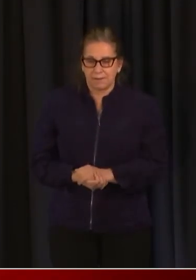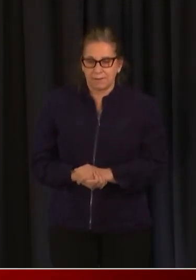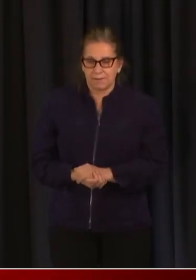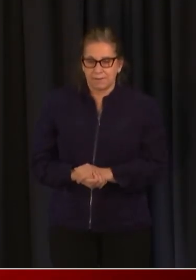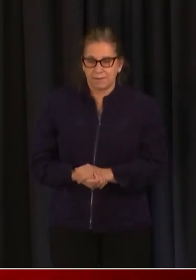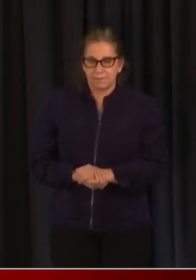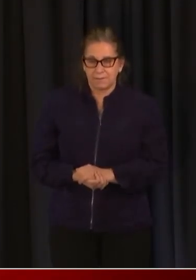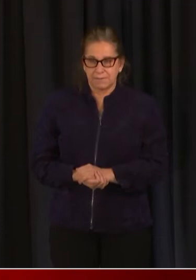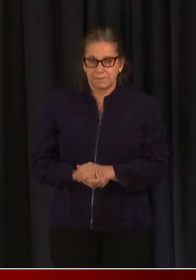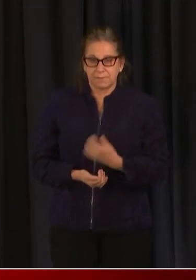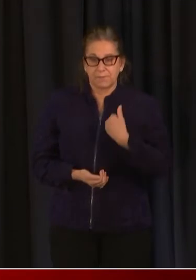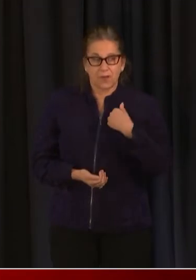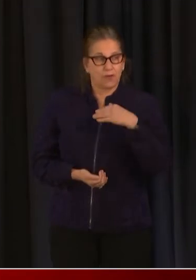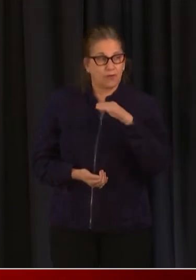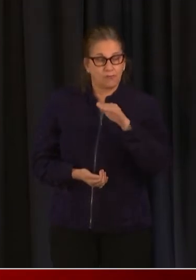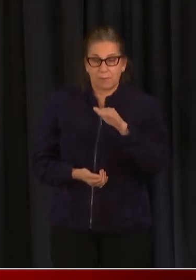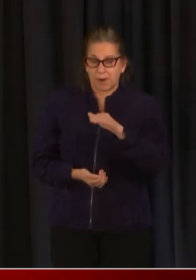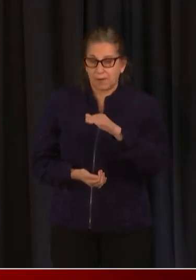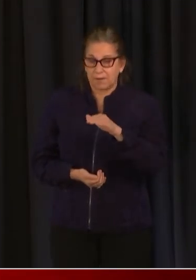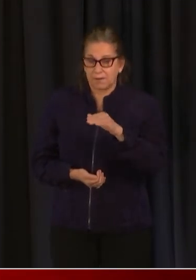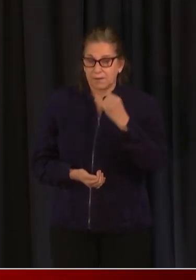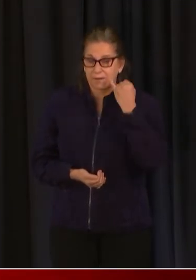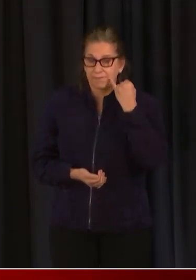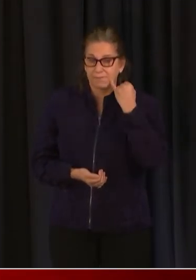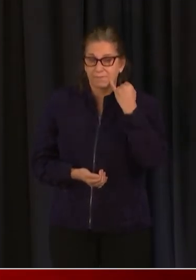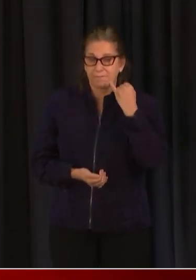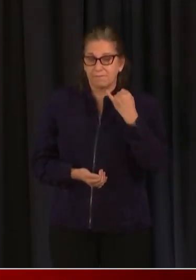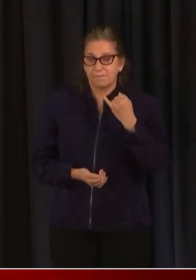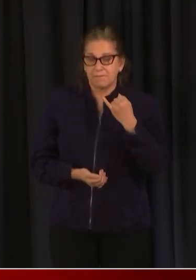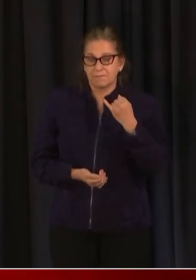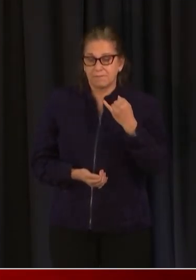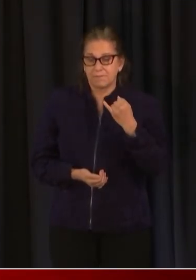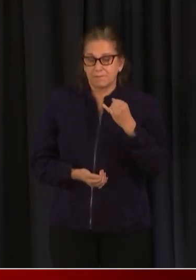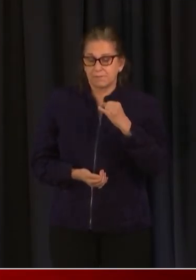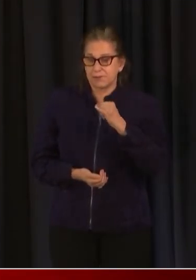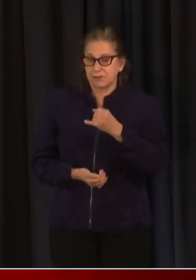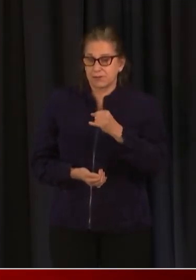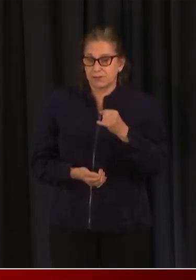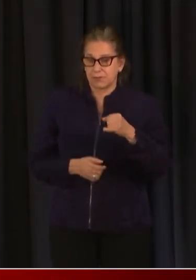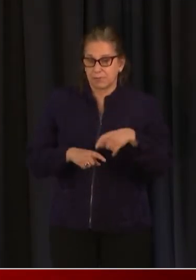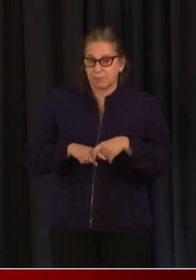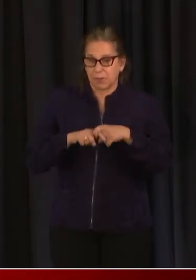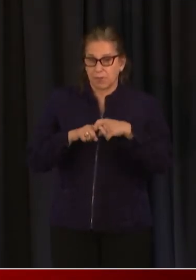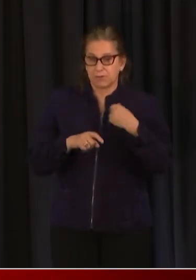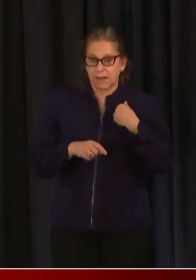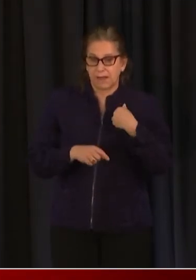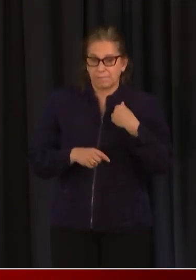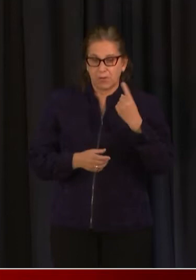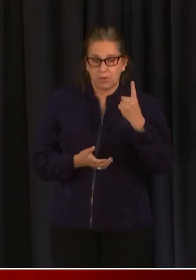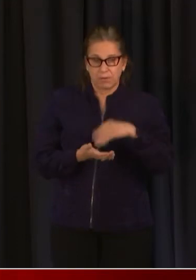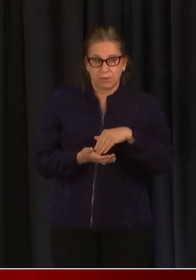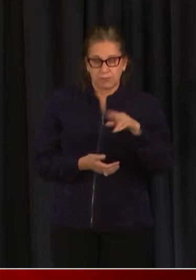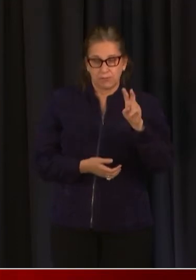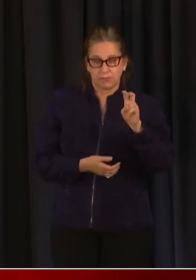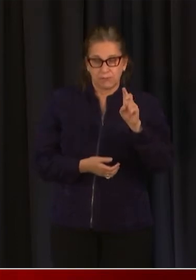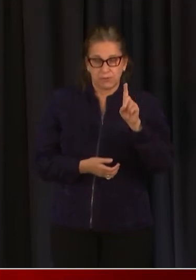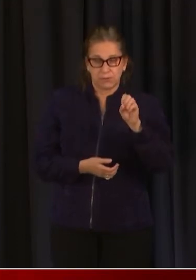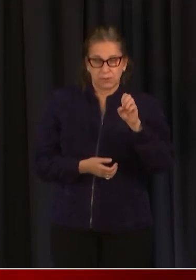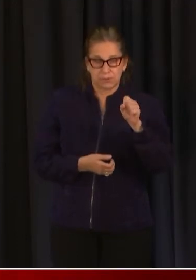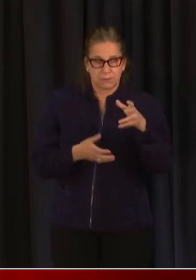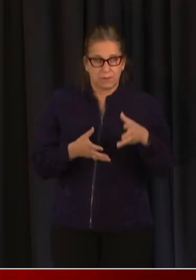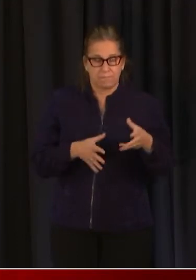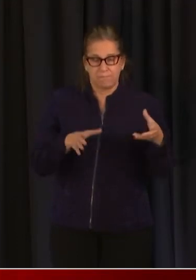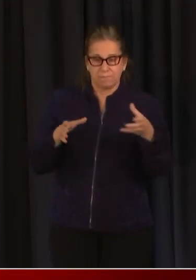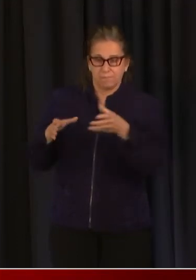remind you all that when we were impacted by the J&J pause, we had about 1,200 or so doses in the district that was under DC Health's